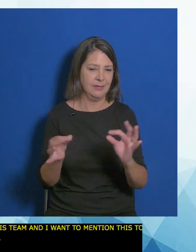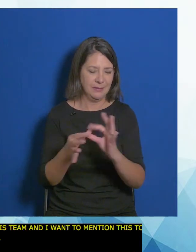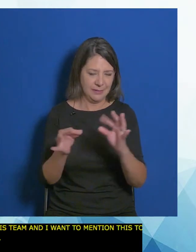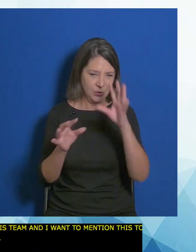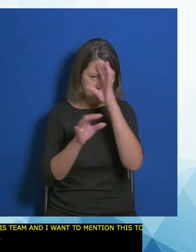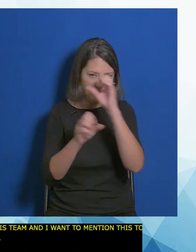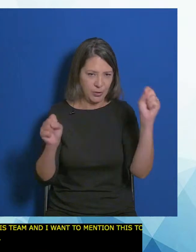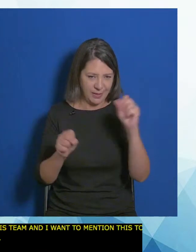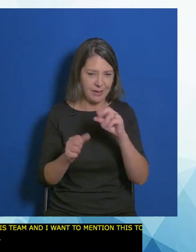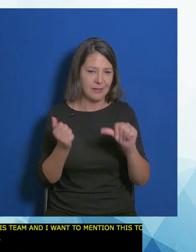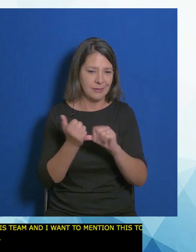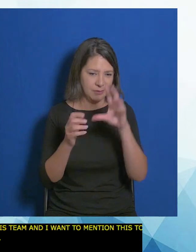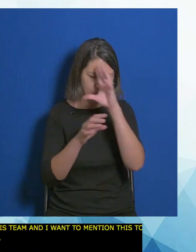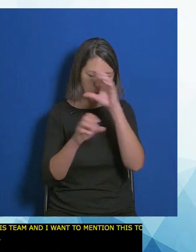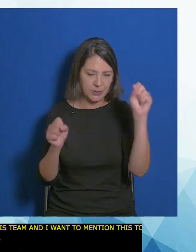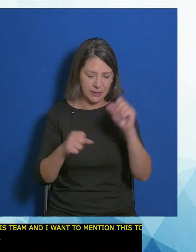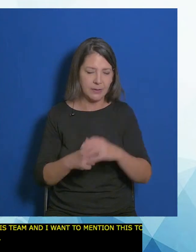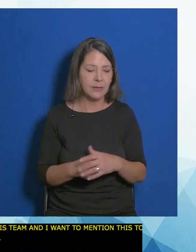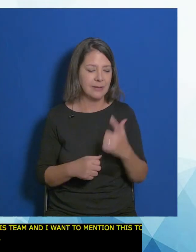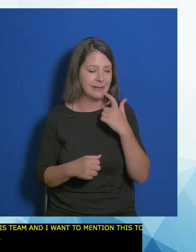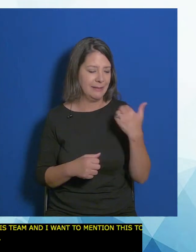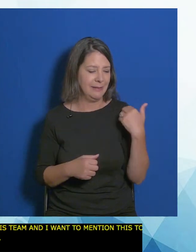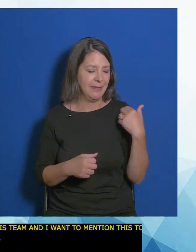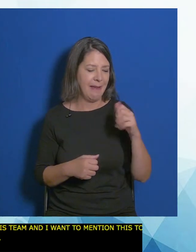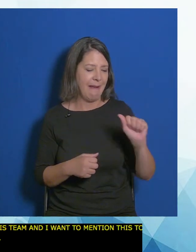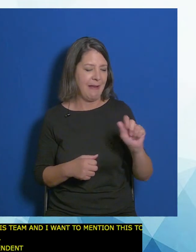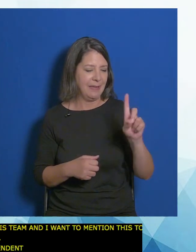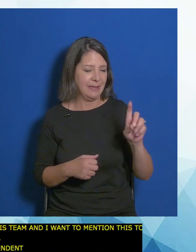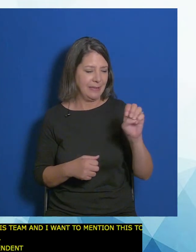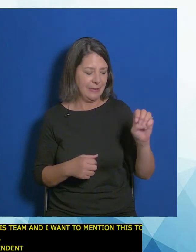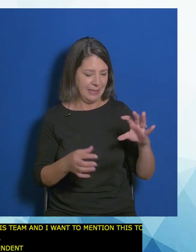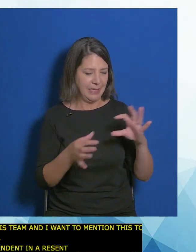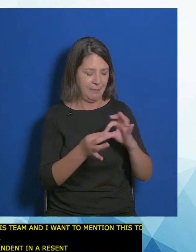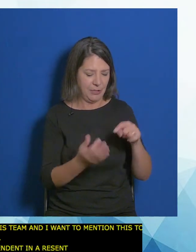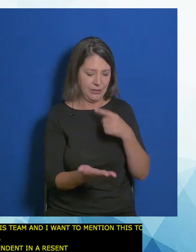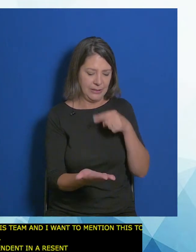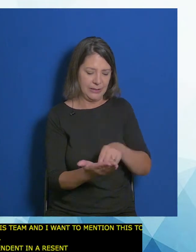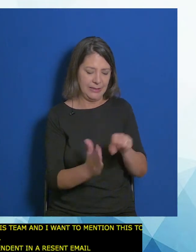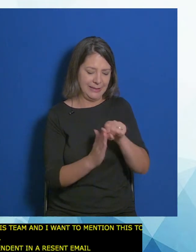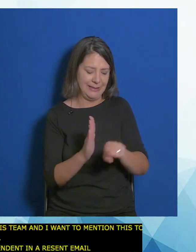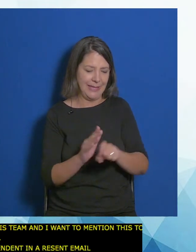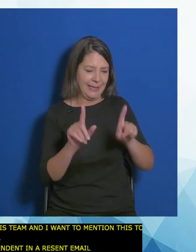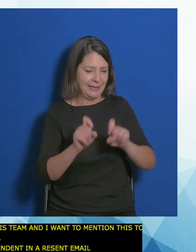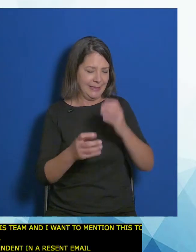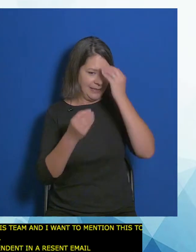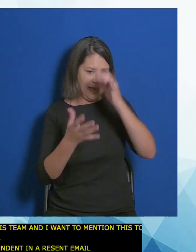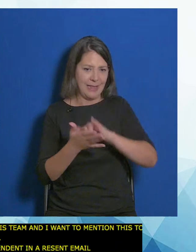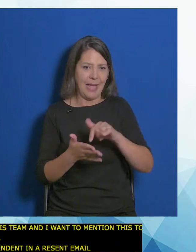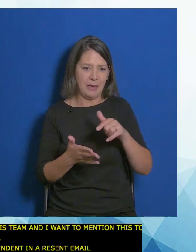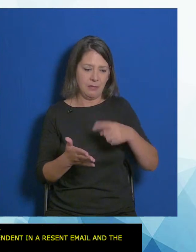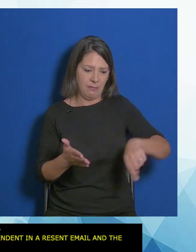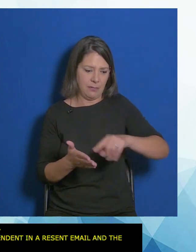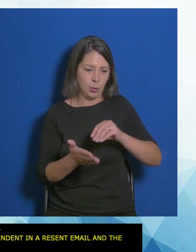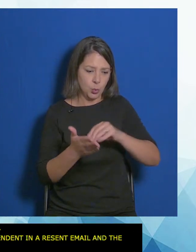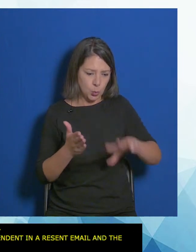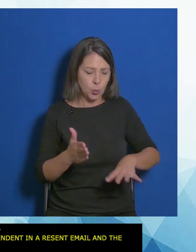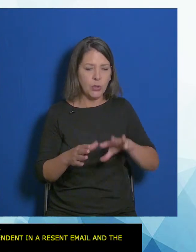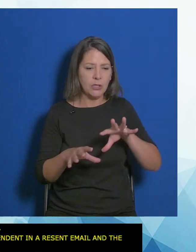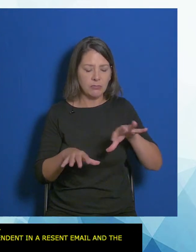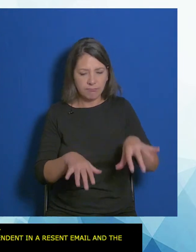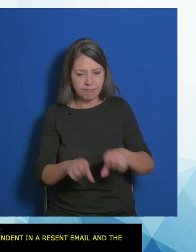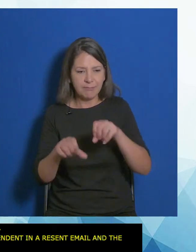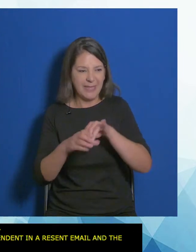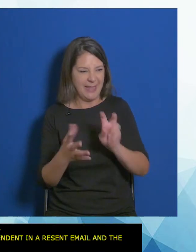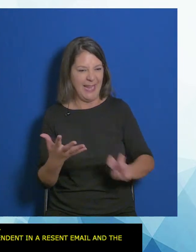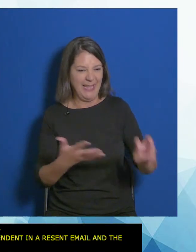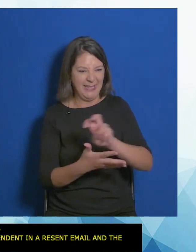email from ADE, they stated and confirmed that the state testing data for students that we serve in the itinerant program